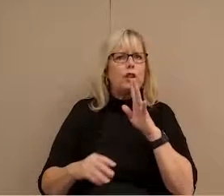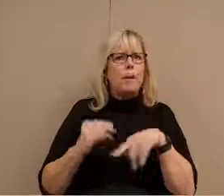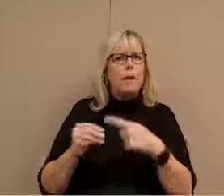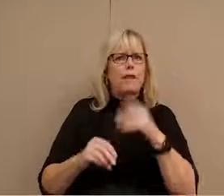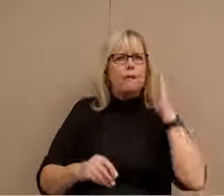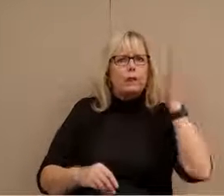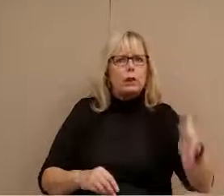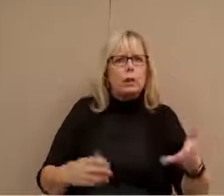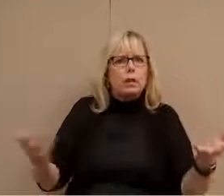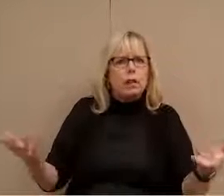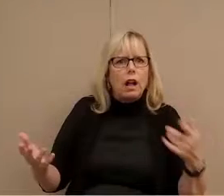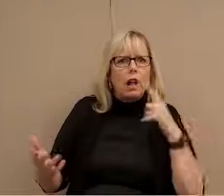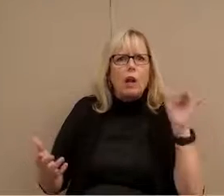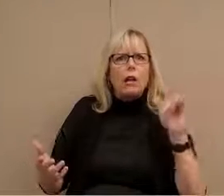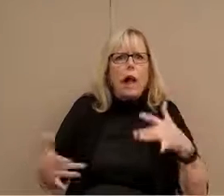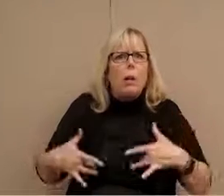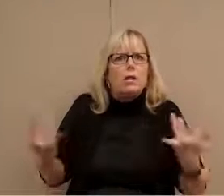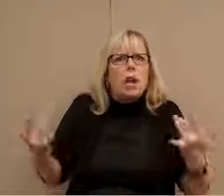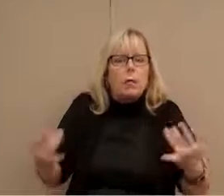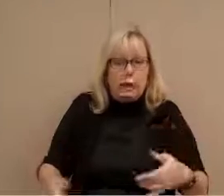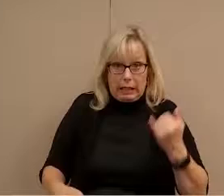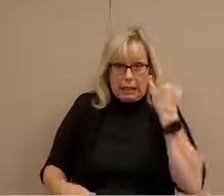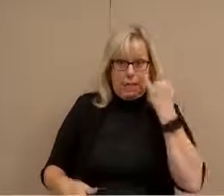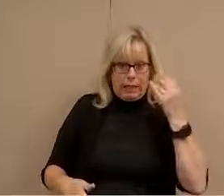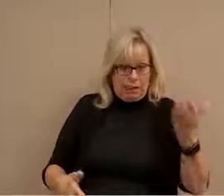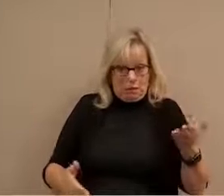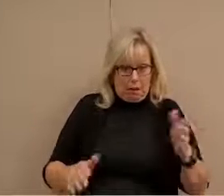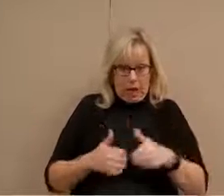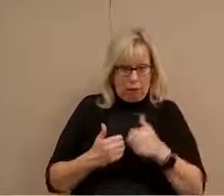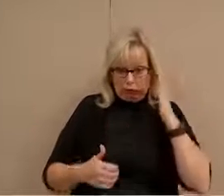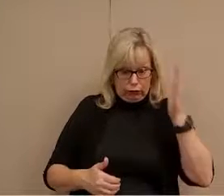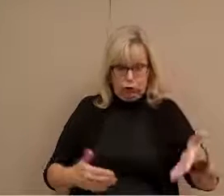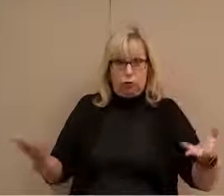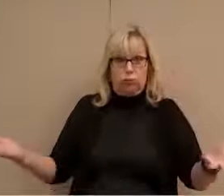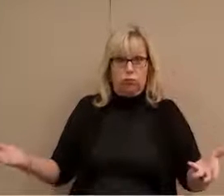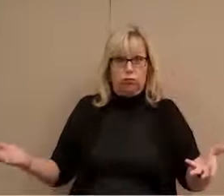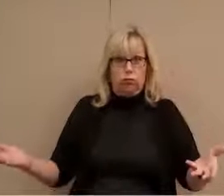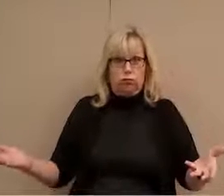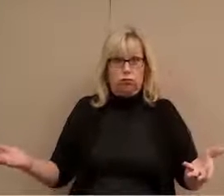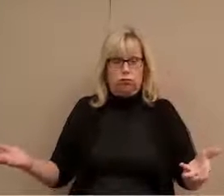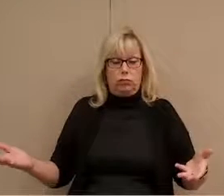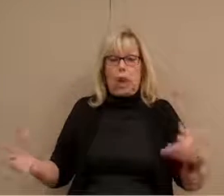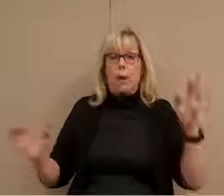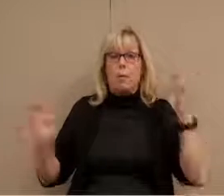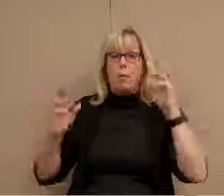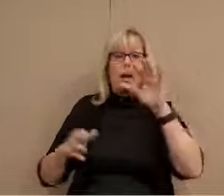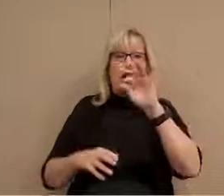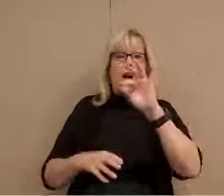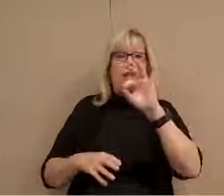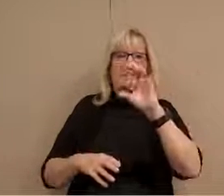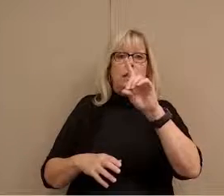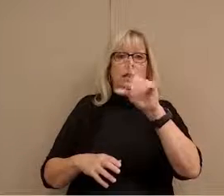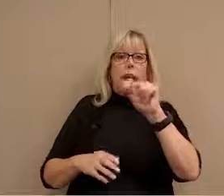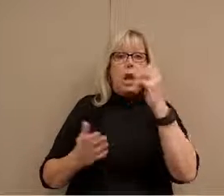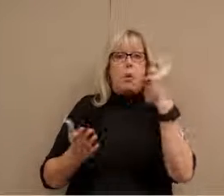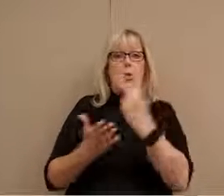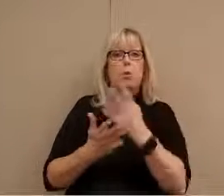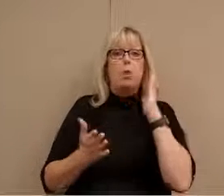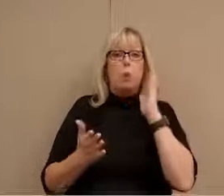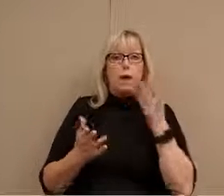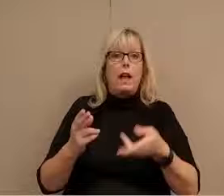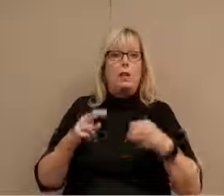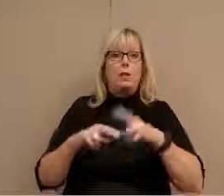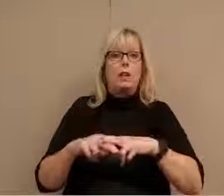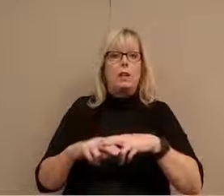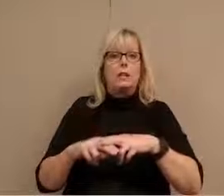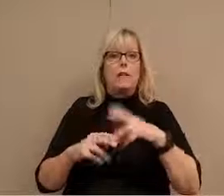like, and if this is the way it is. Now I'm hoping FDA approval would increase vaccination